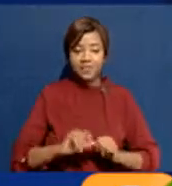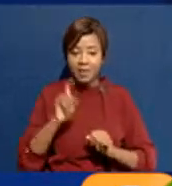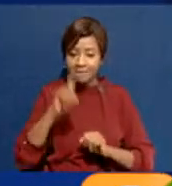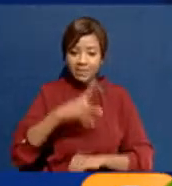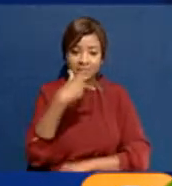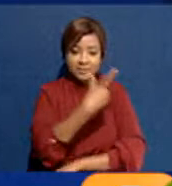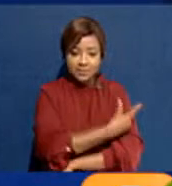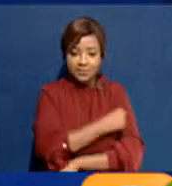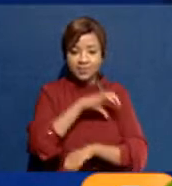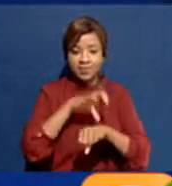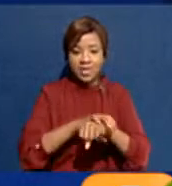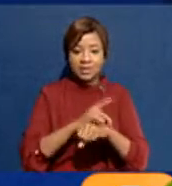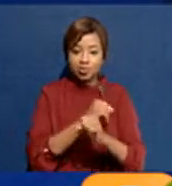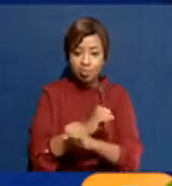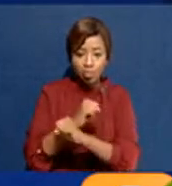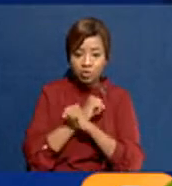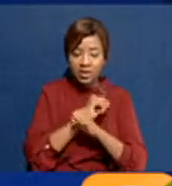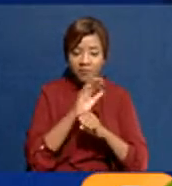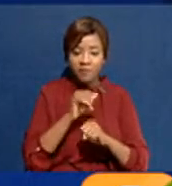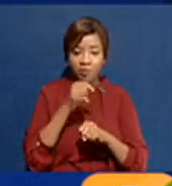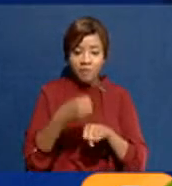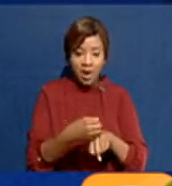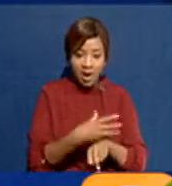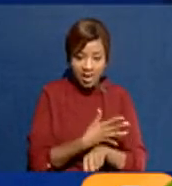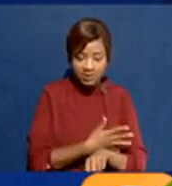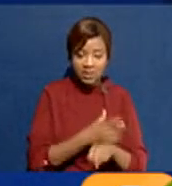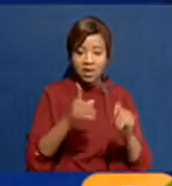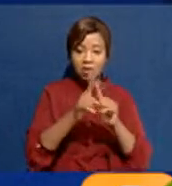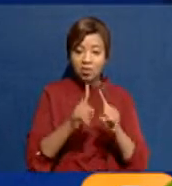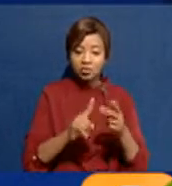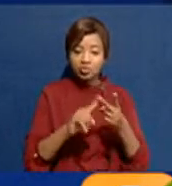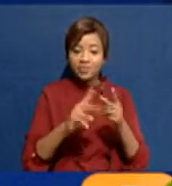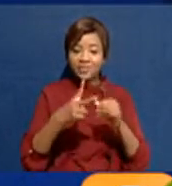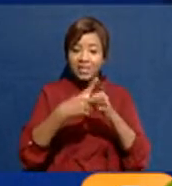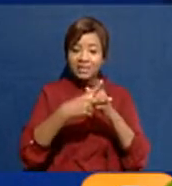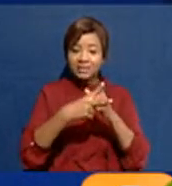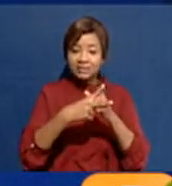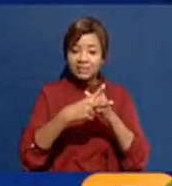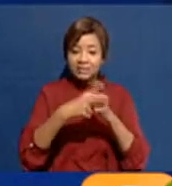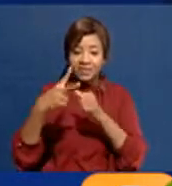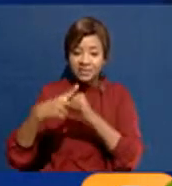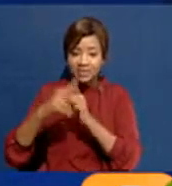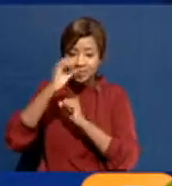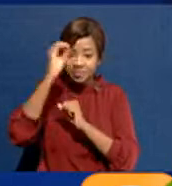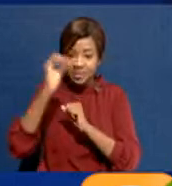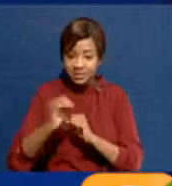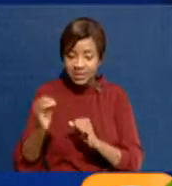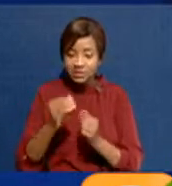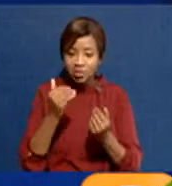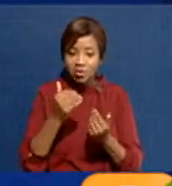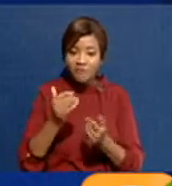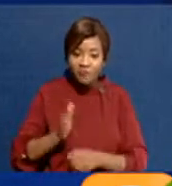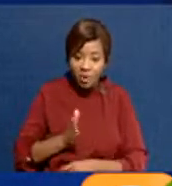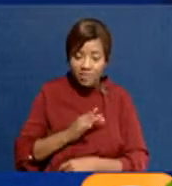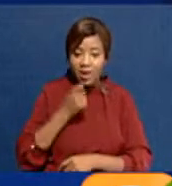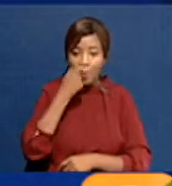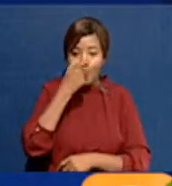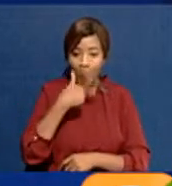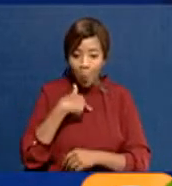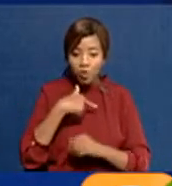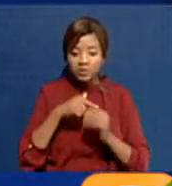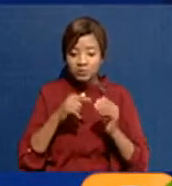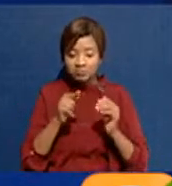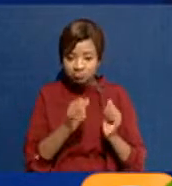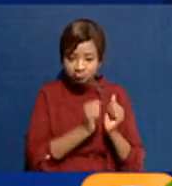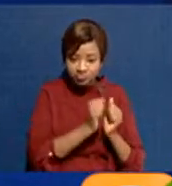to screen at least 70% of women who are in the ages of, you know, up to 35 years of age. And we